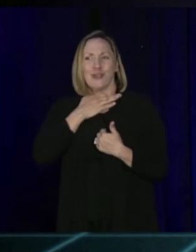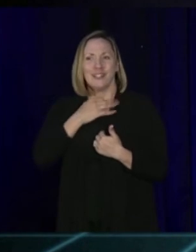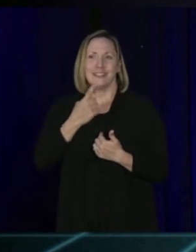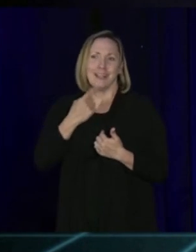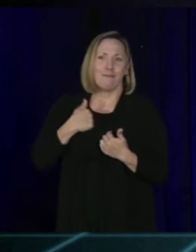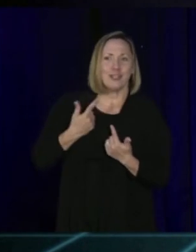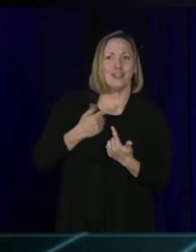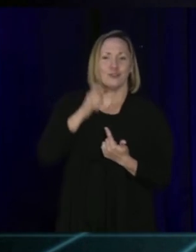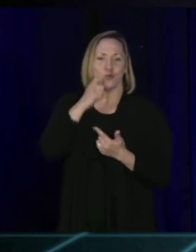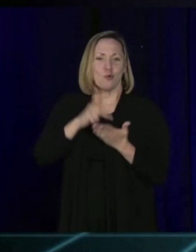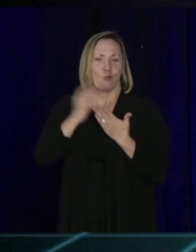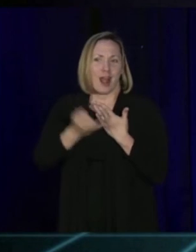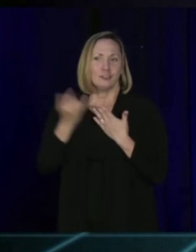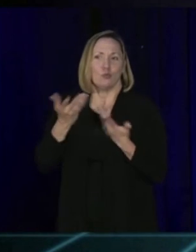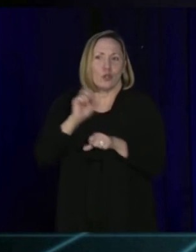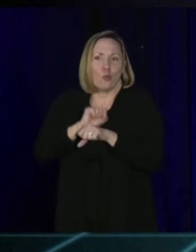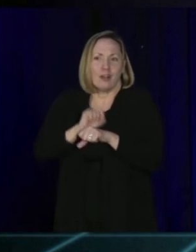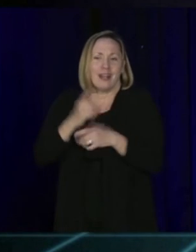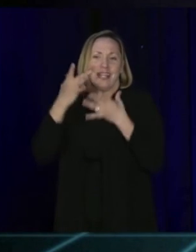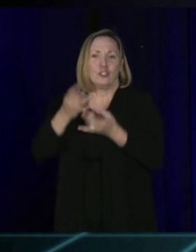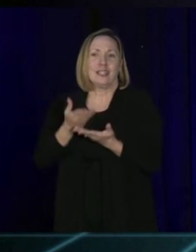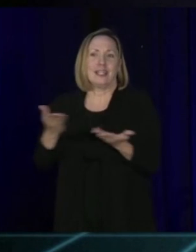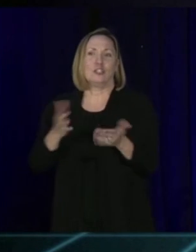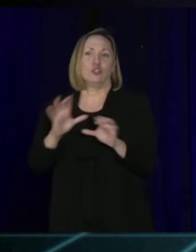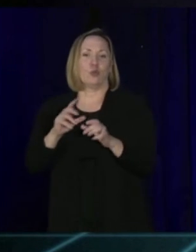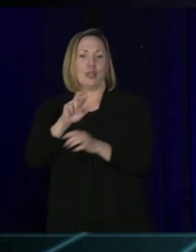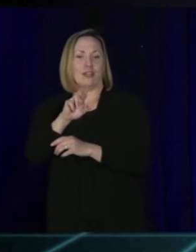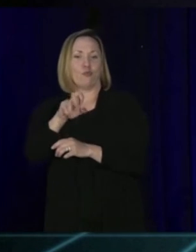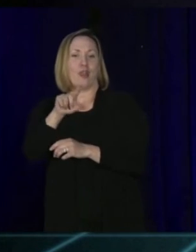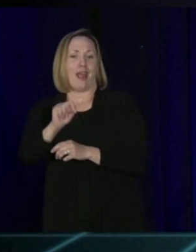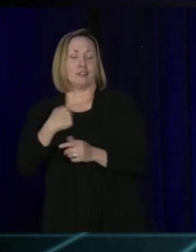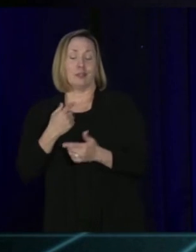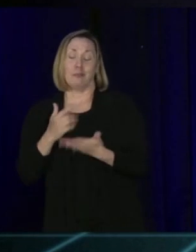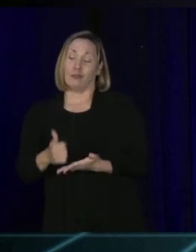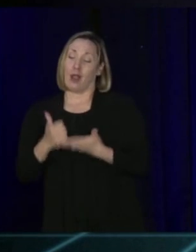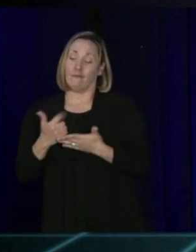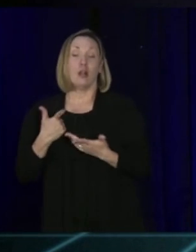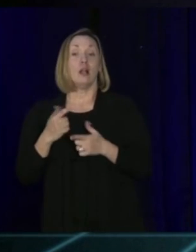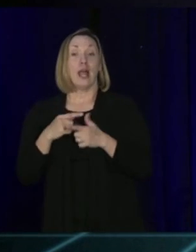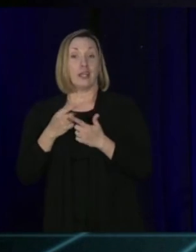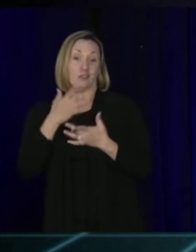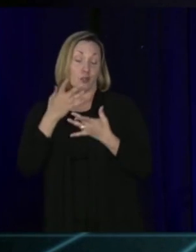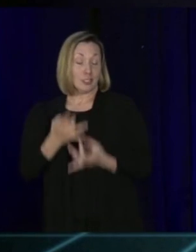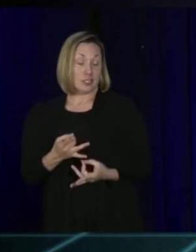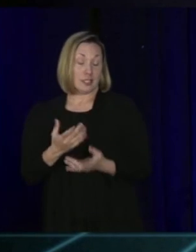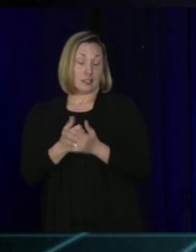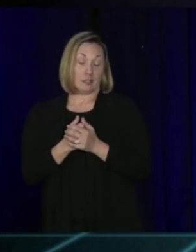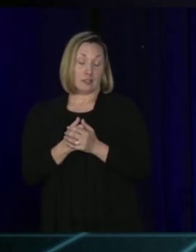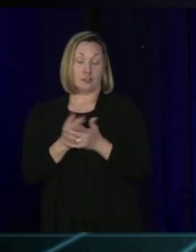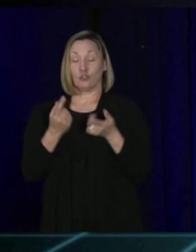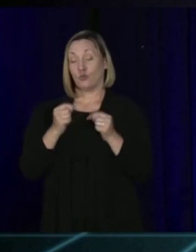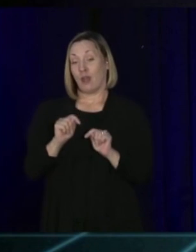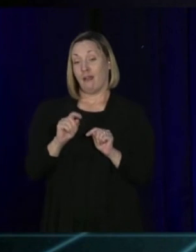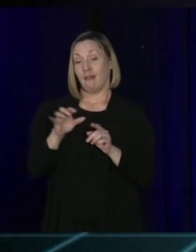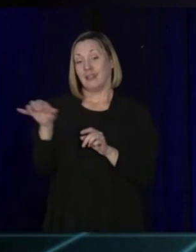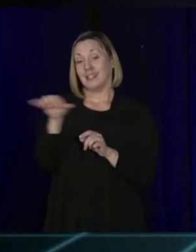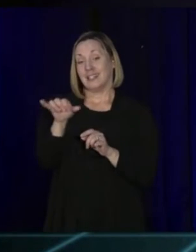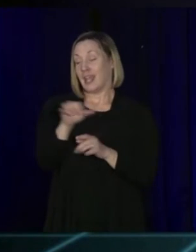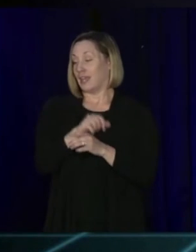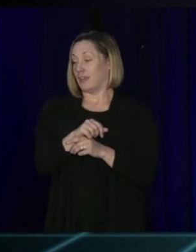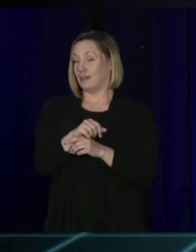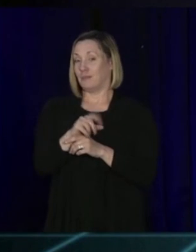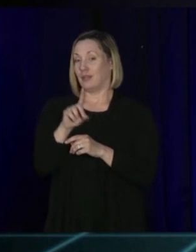cool projects, what interesting things you're doing in React, because that would be super helpful. If you're interested in like trying that same dashboard I showed you